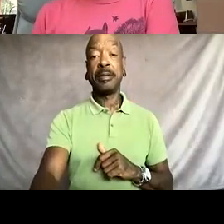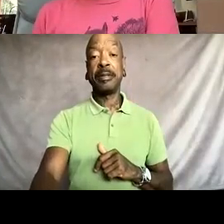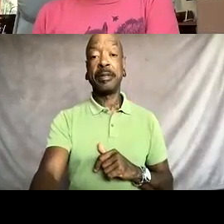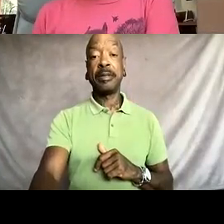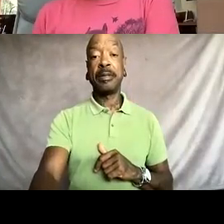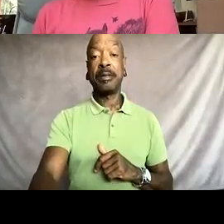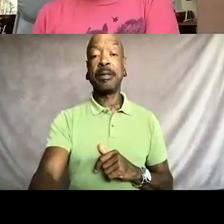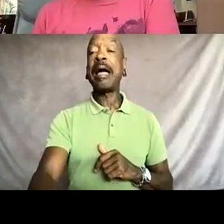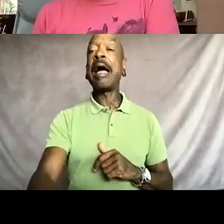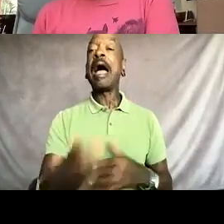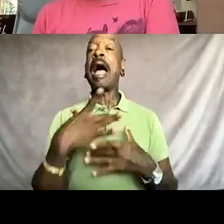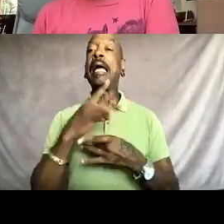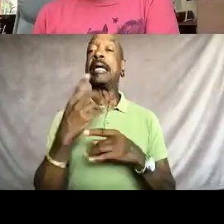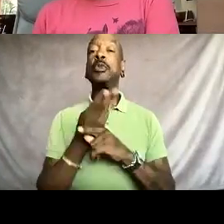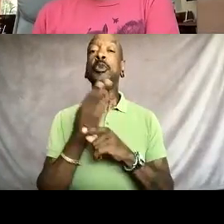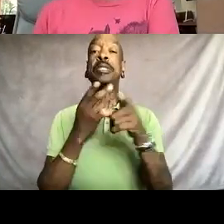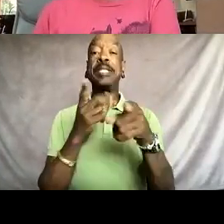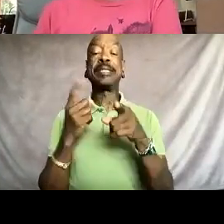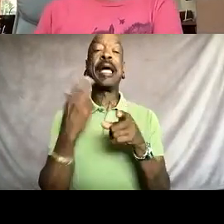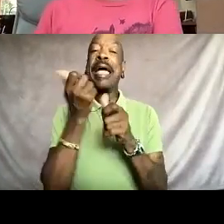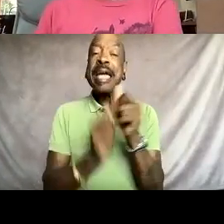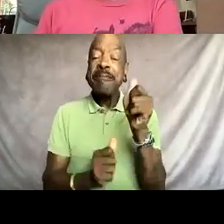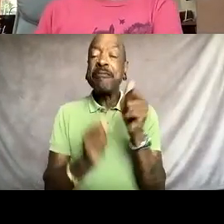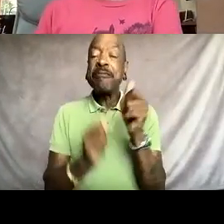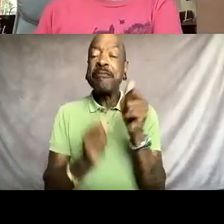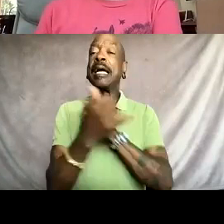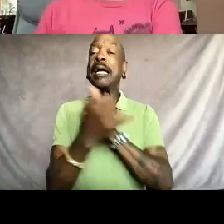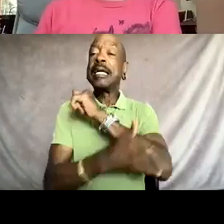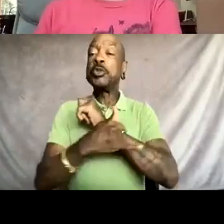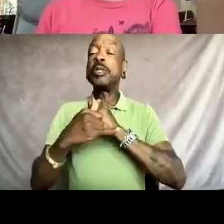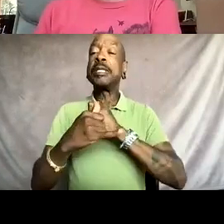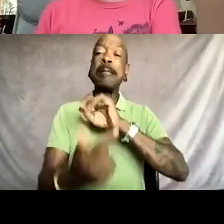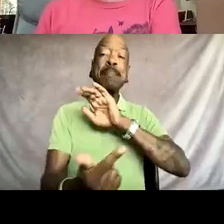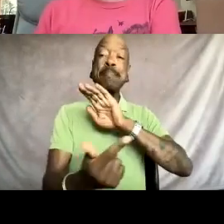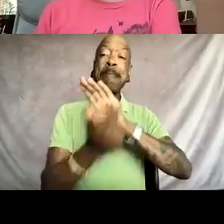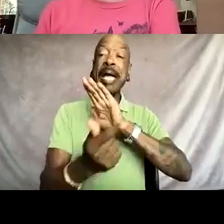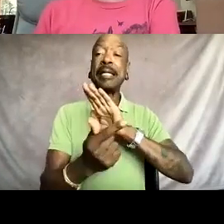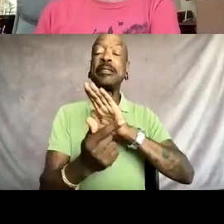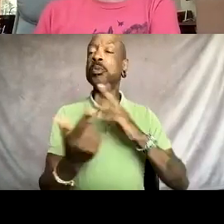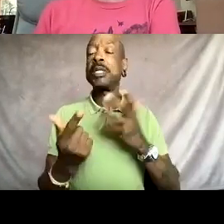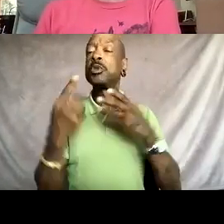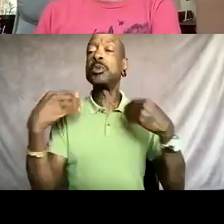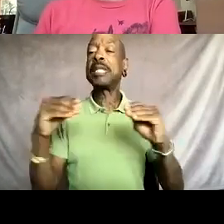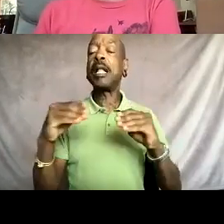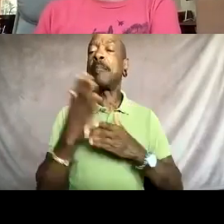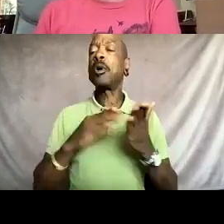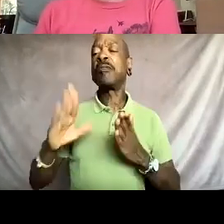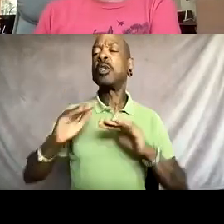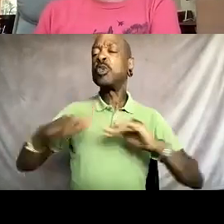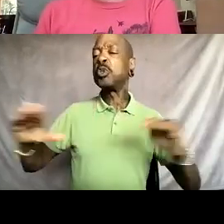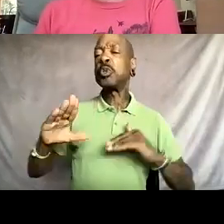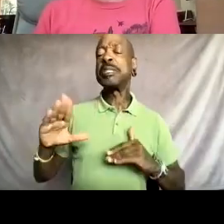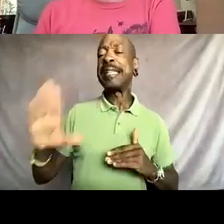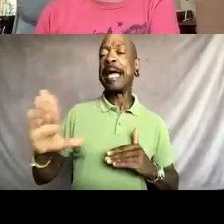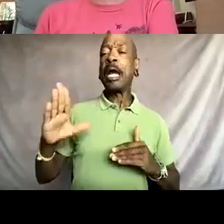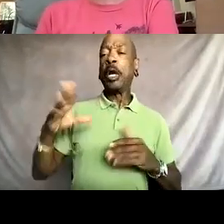the sale of organs, because no matter how destitute you are, you should not be pressured to sell your kidney or part of your liver just because you need to